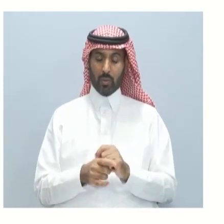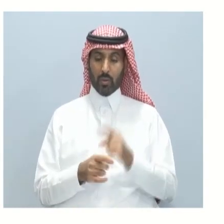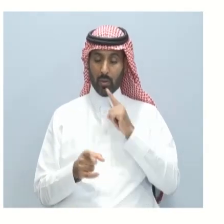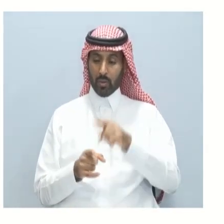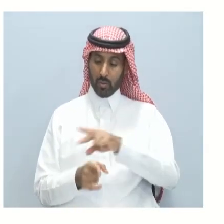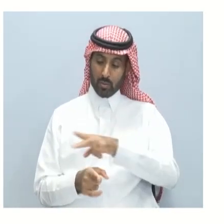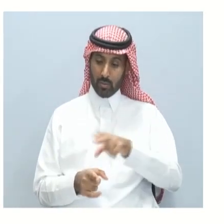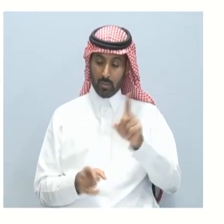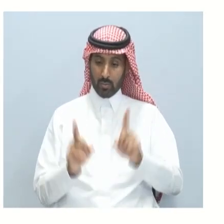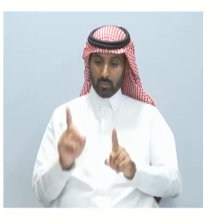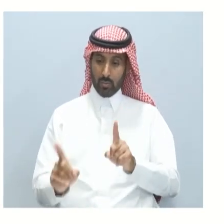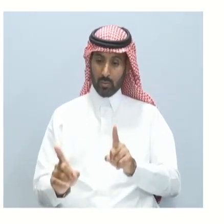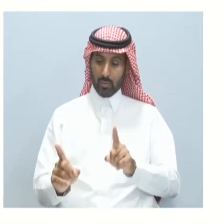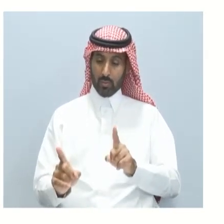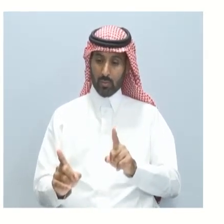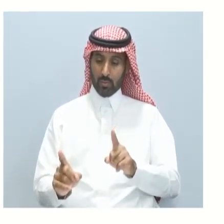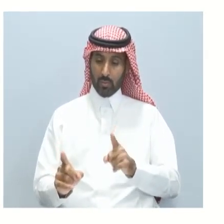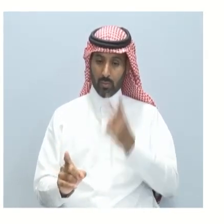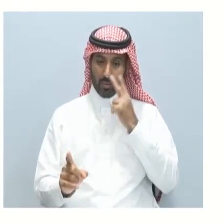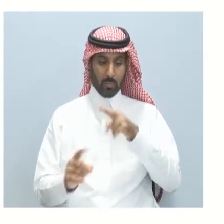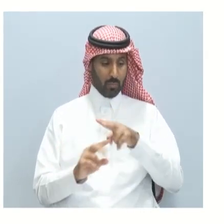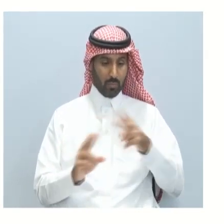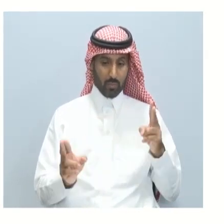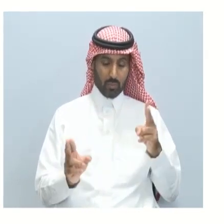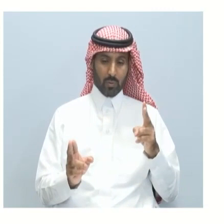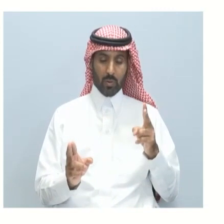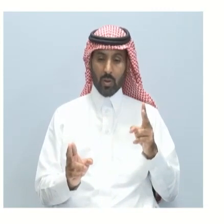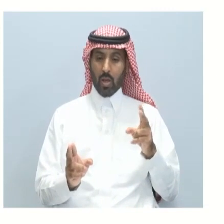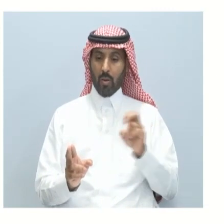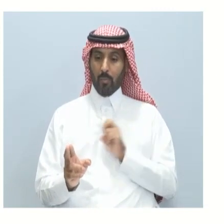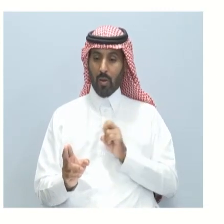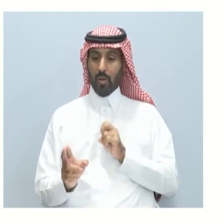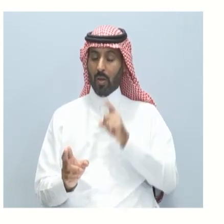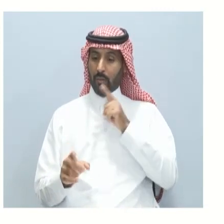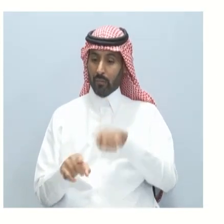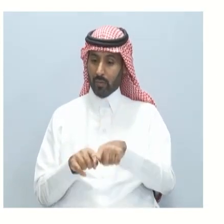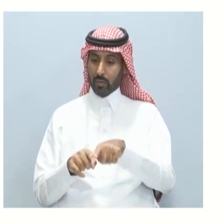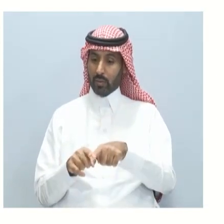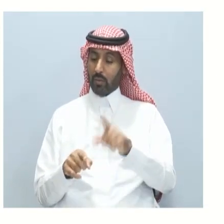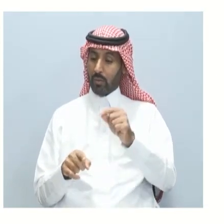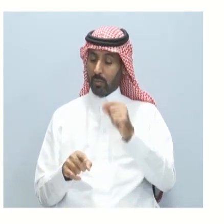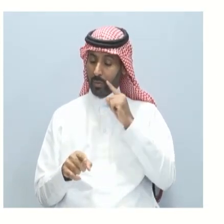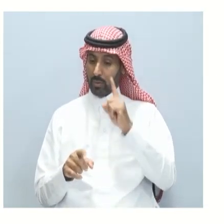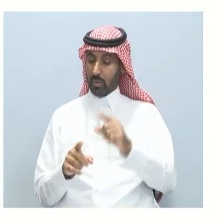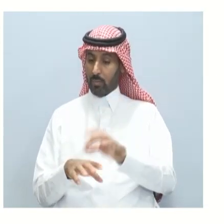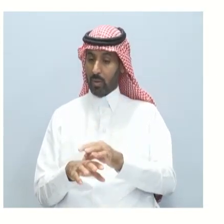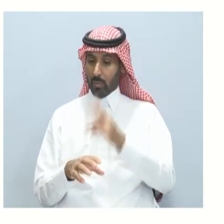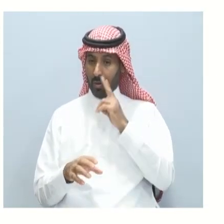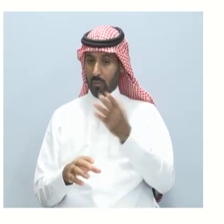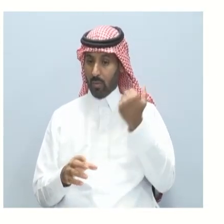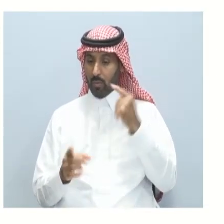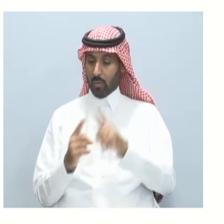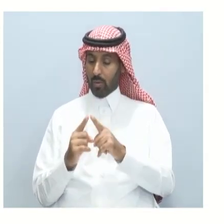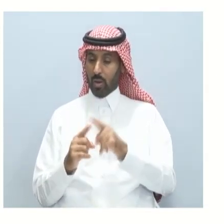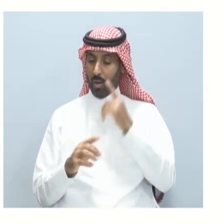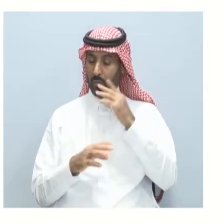are differences, they seem to disappear. My friends are the best people I have ever met. They are